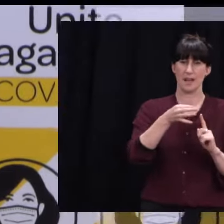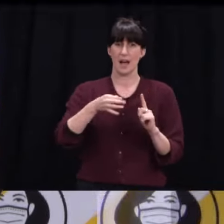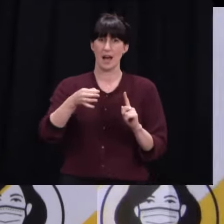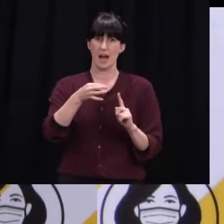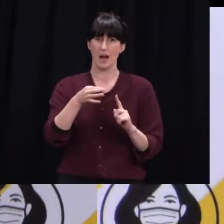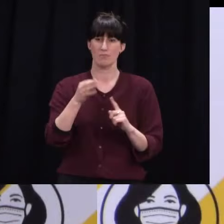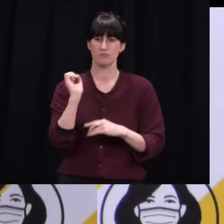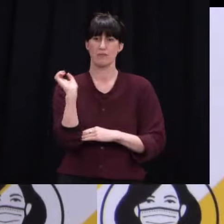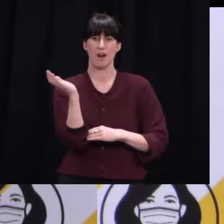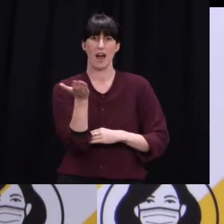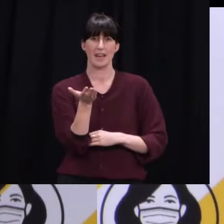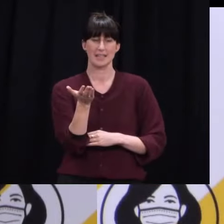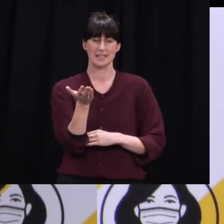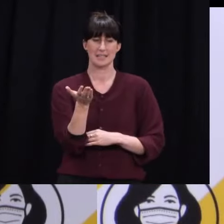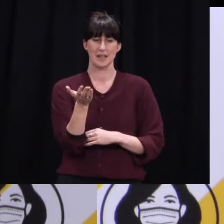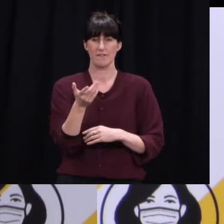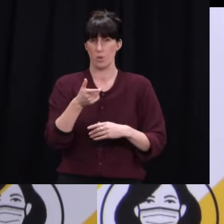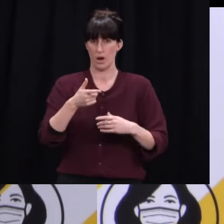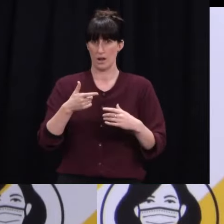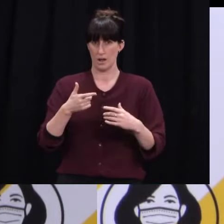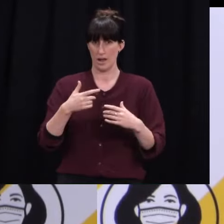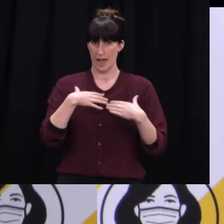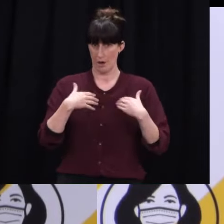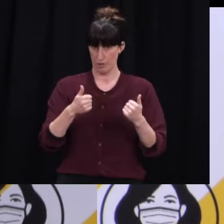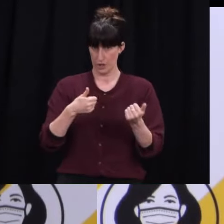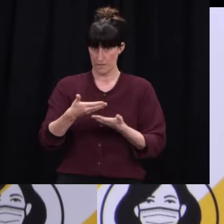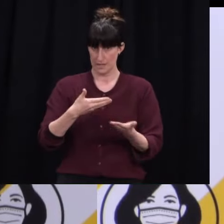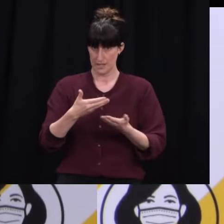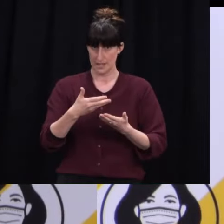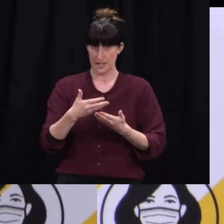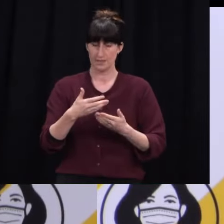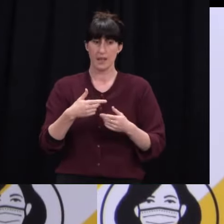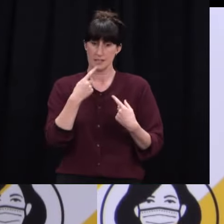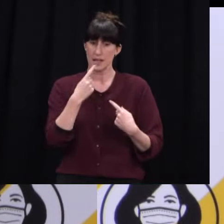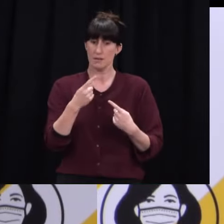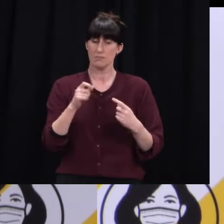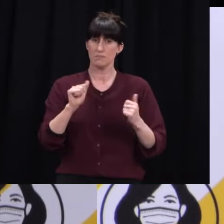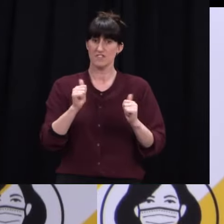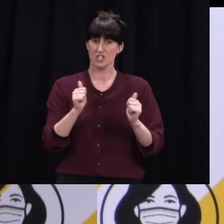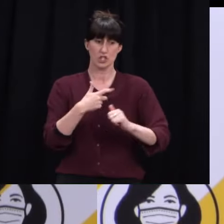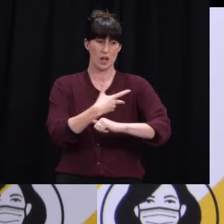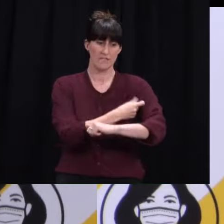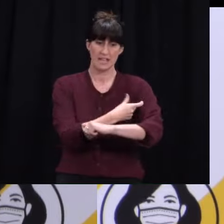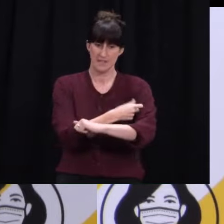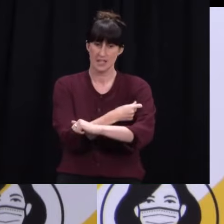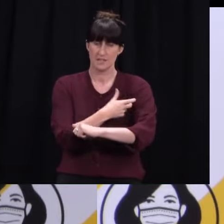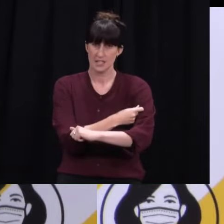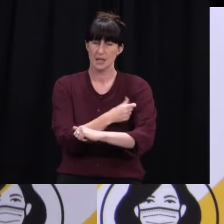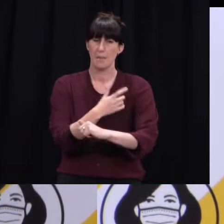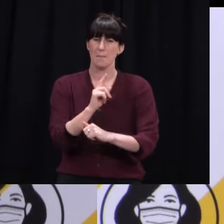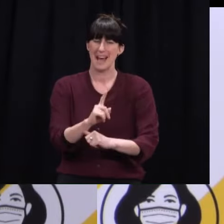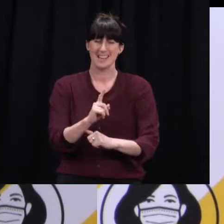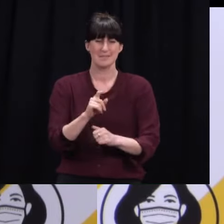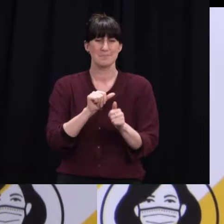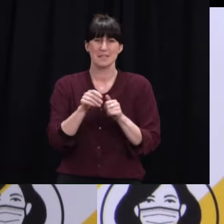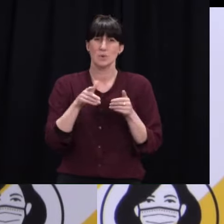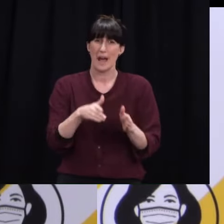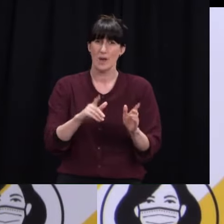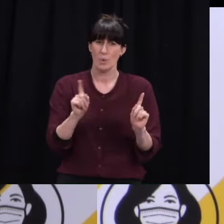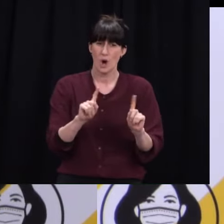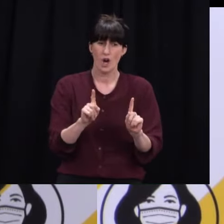vaccination centres from the beginning, but that they told the Ministry of Health they needed to be going into churches and they wanted to see things like